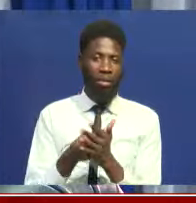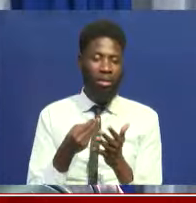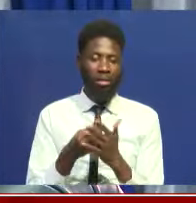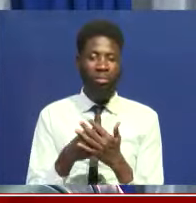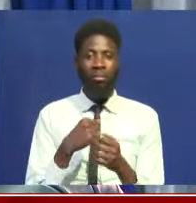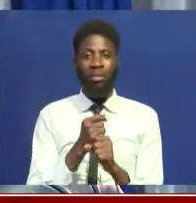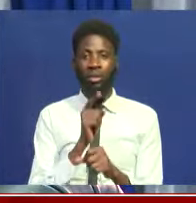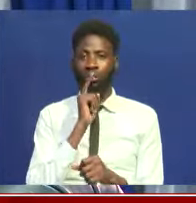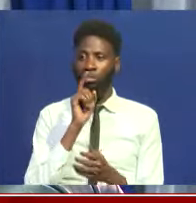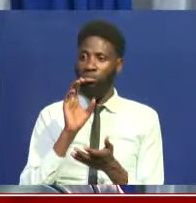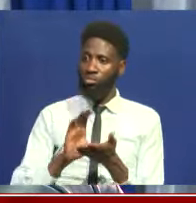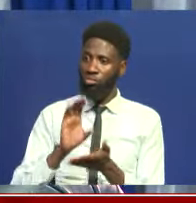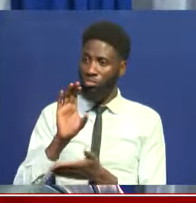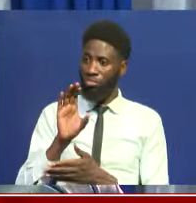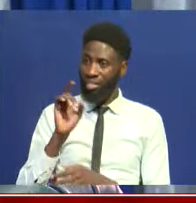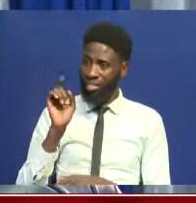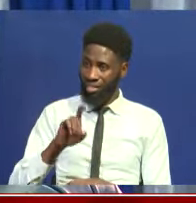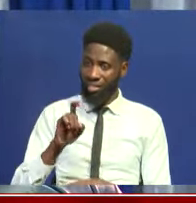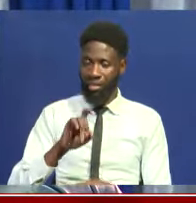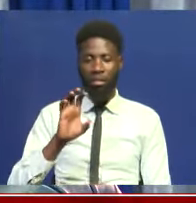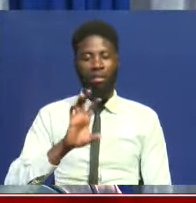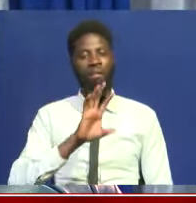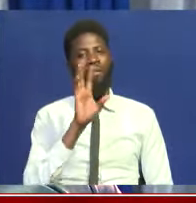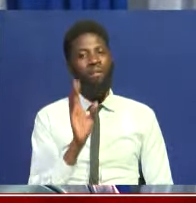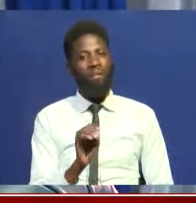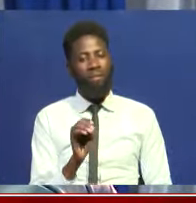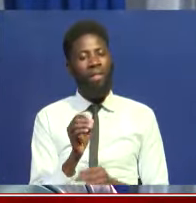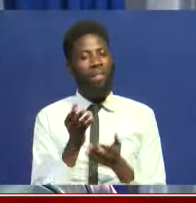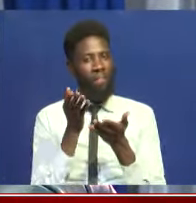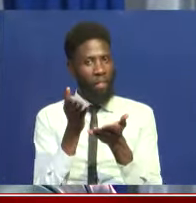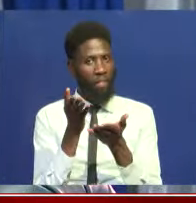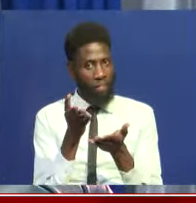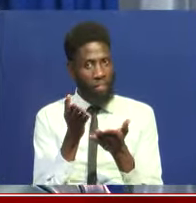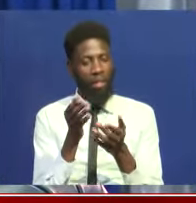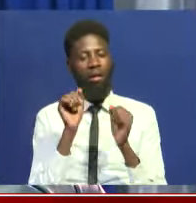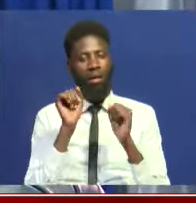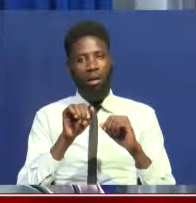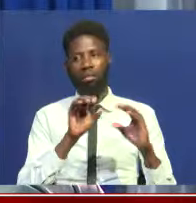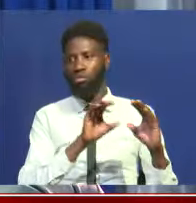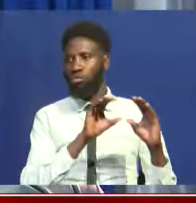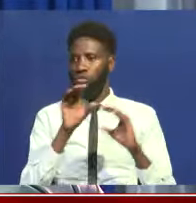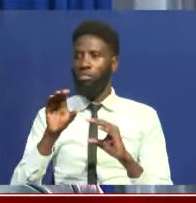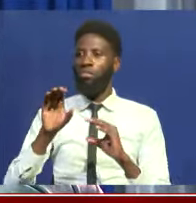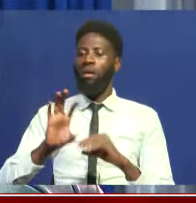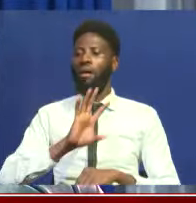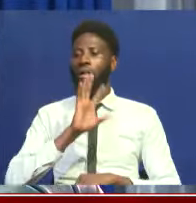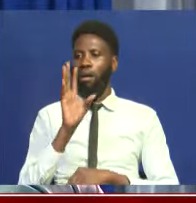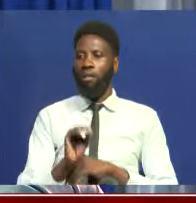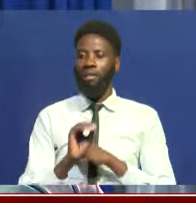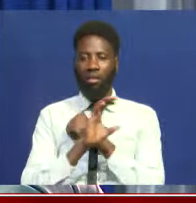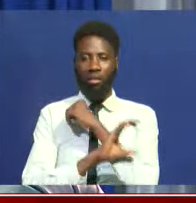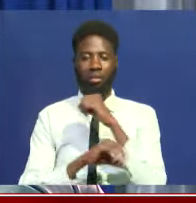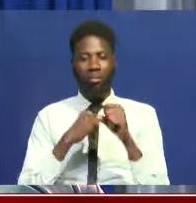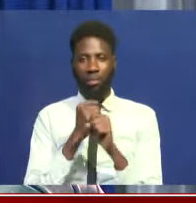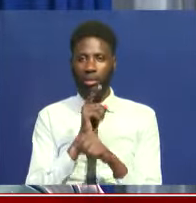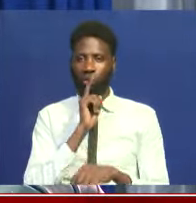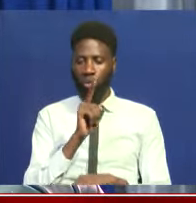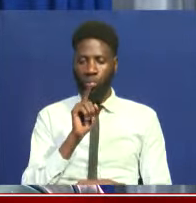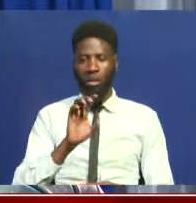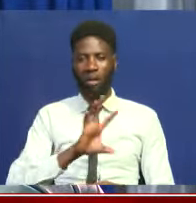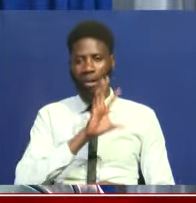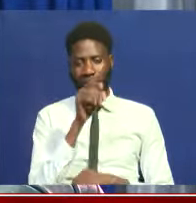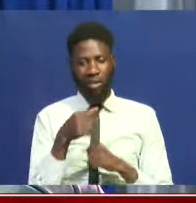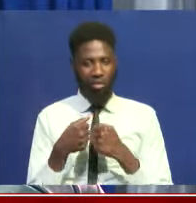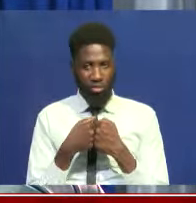that the funding that is so much needed for Africa is being attracted to African countries to ensure that we are solving the continent's